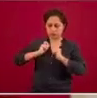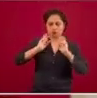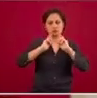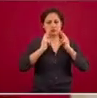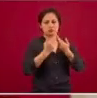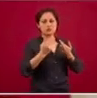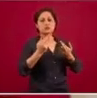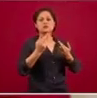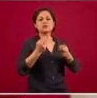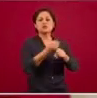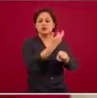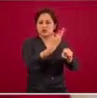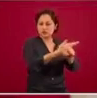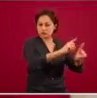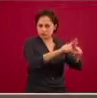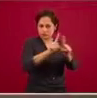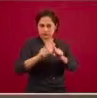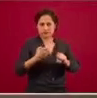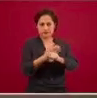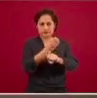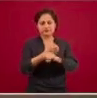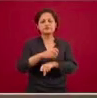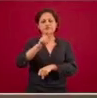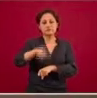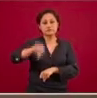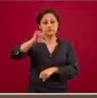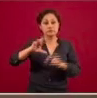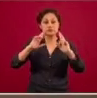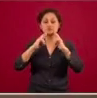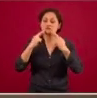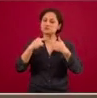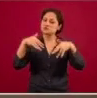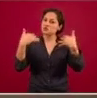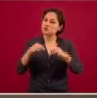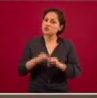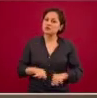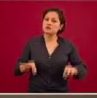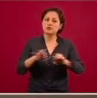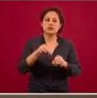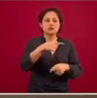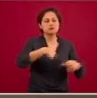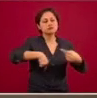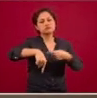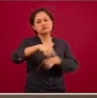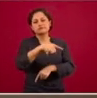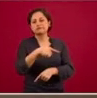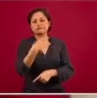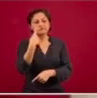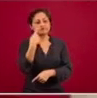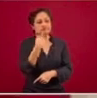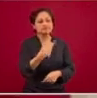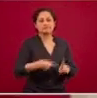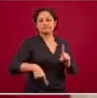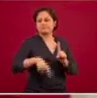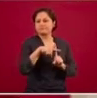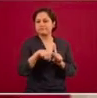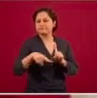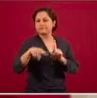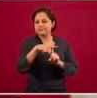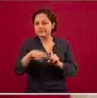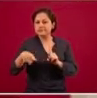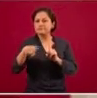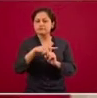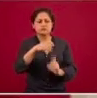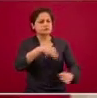was also related to the same topic, but with other people. And we identified an attitude that is a very positive and very